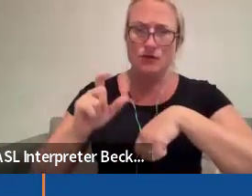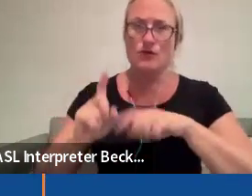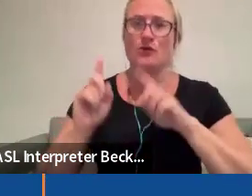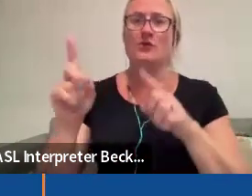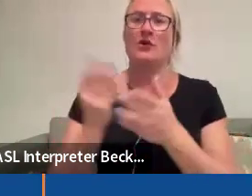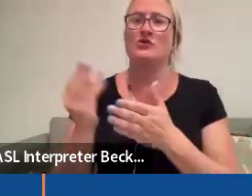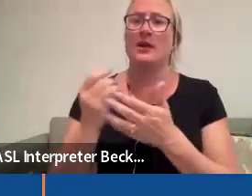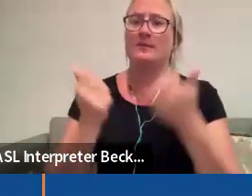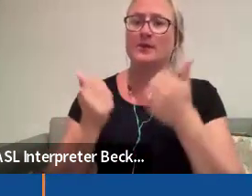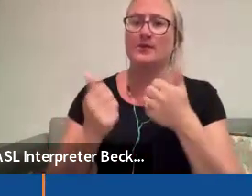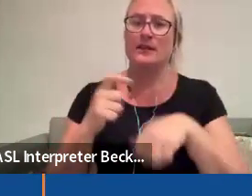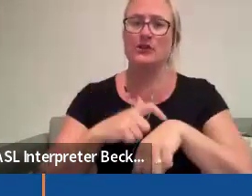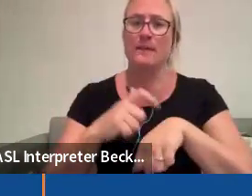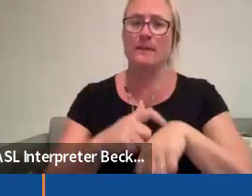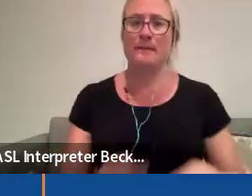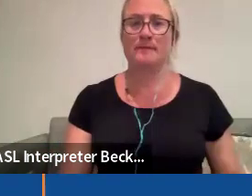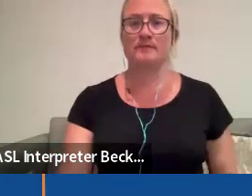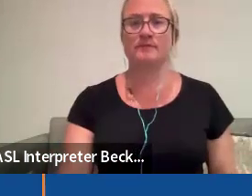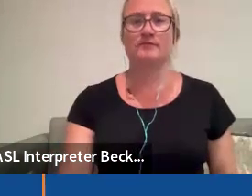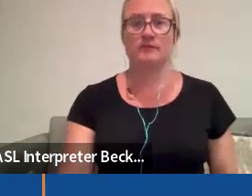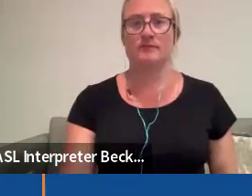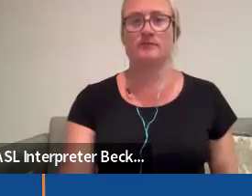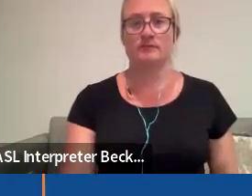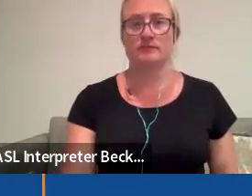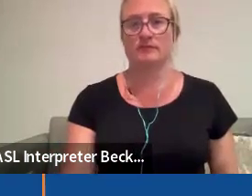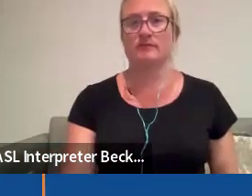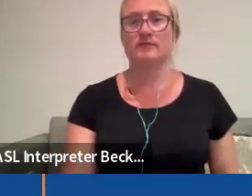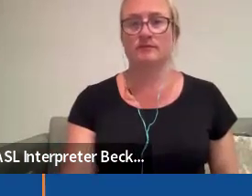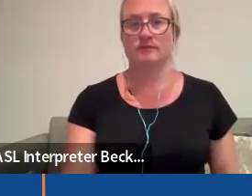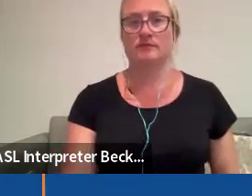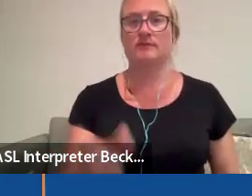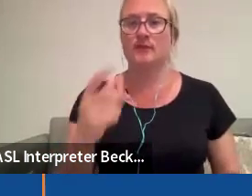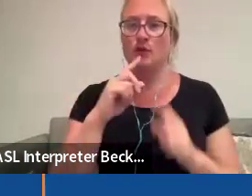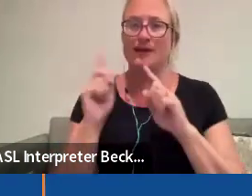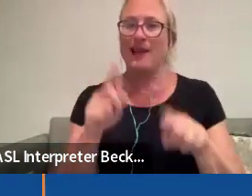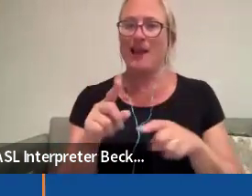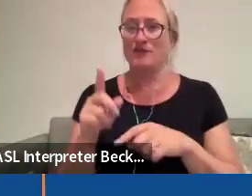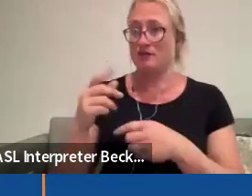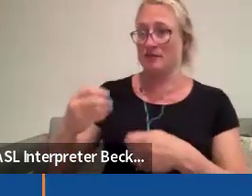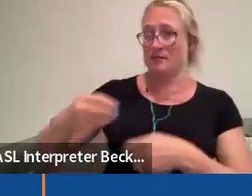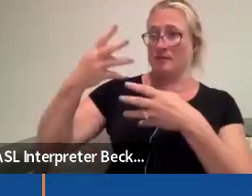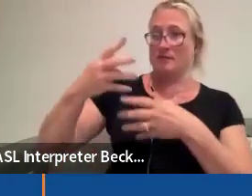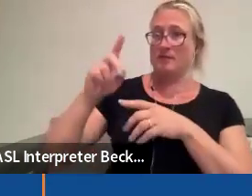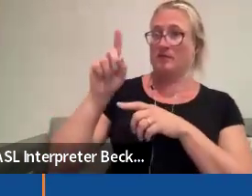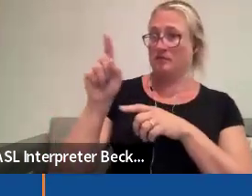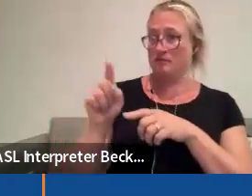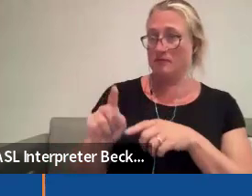shopping? You go ahead and answer on the poll that just popped up on the screen.